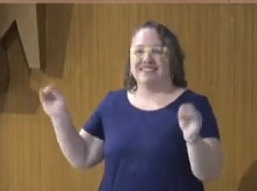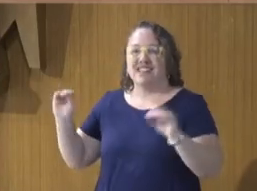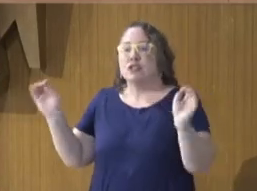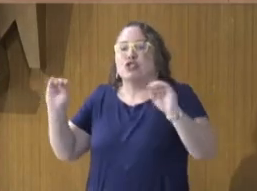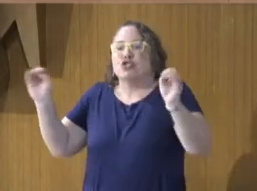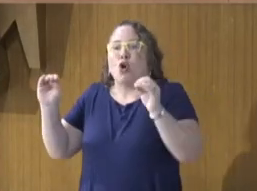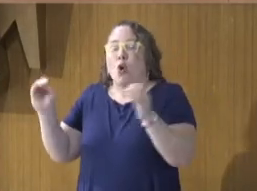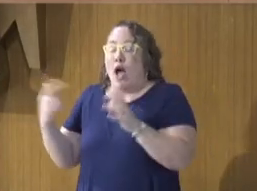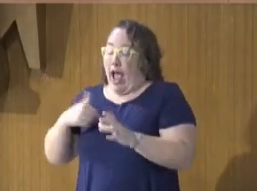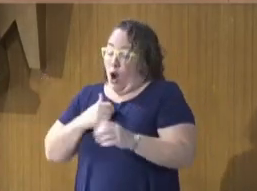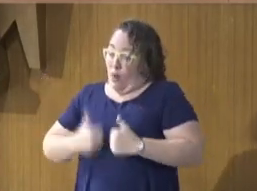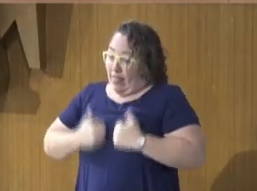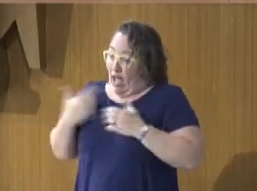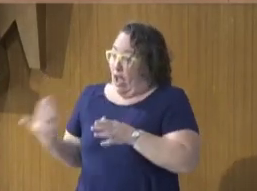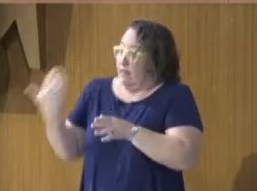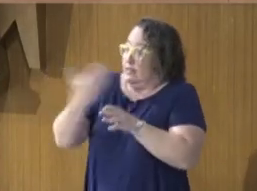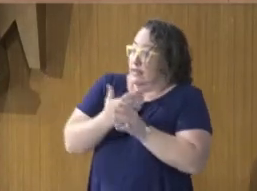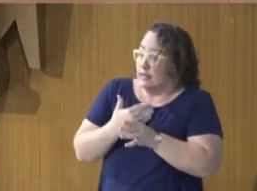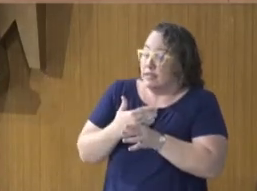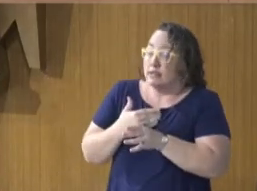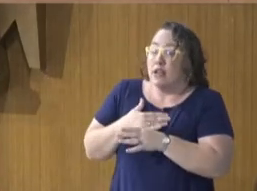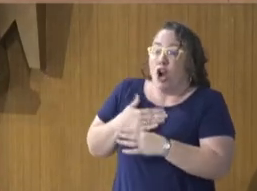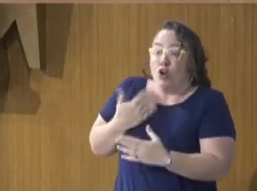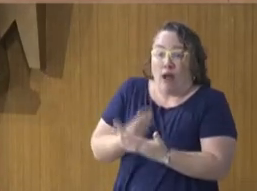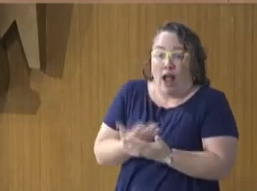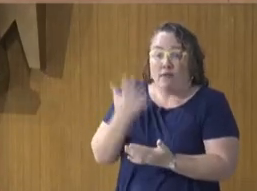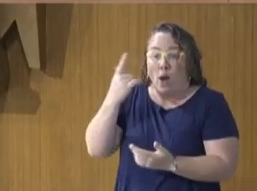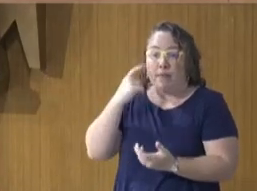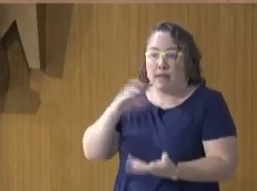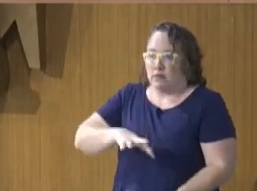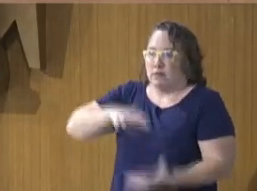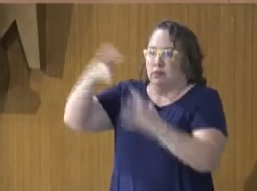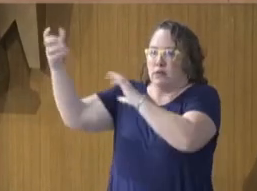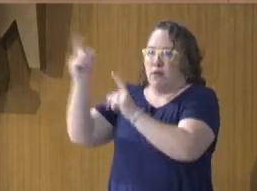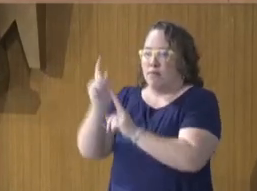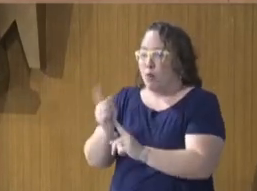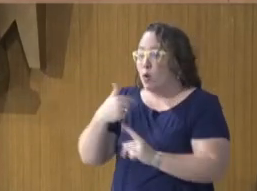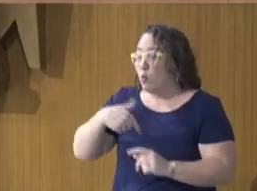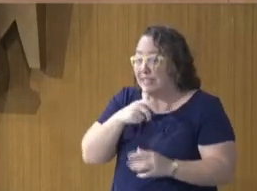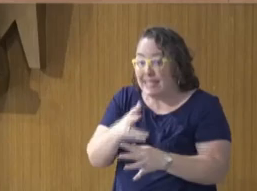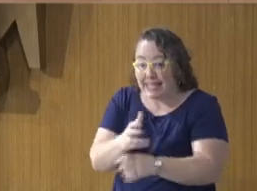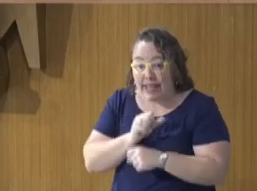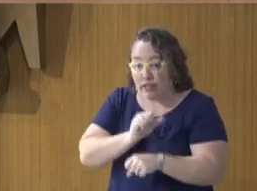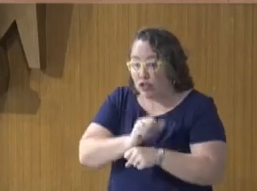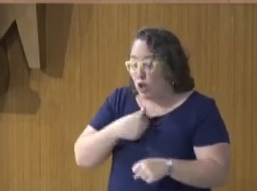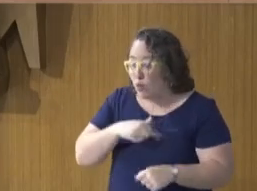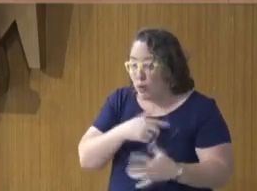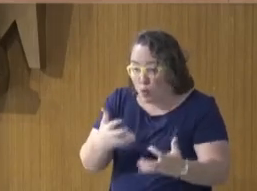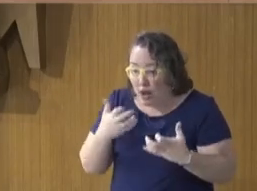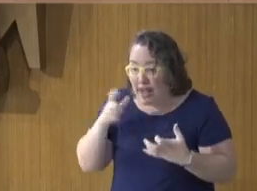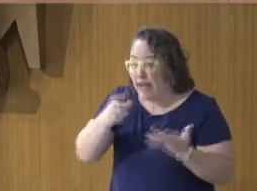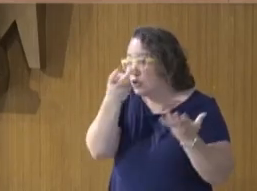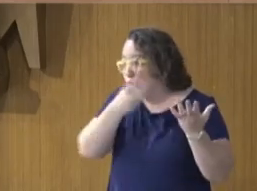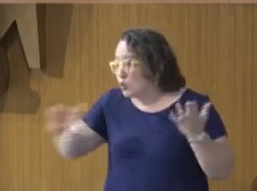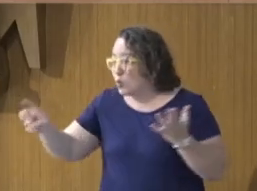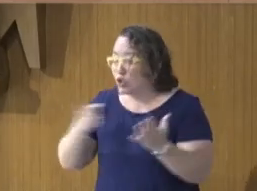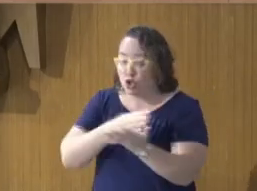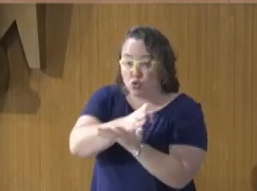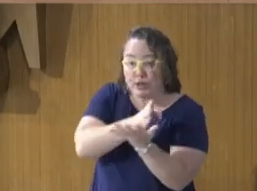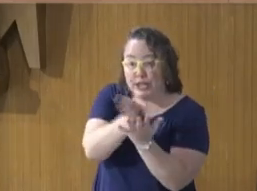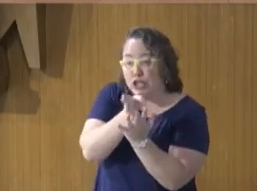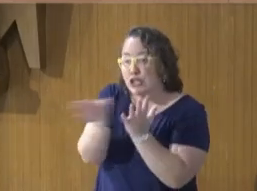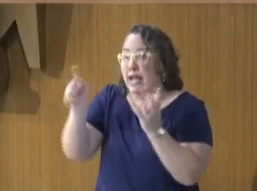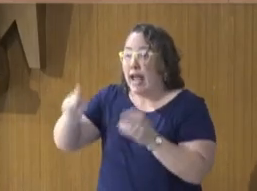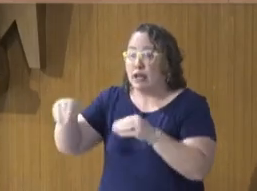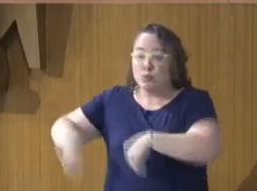in our lives that have led us to where we are today. We didn't get the job we wanted. We had to switch careers. We had to